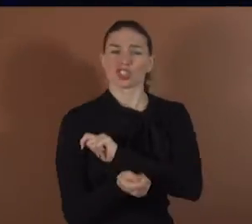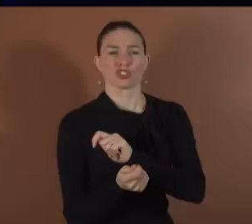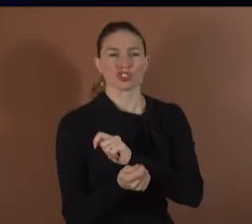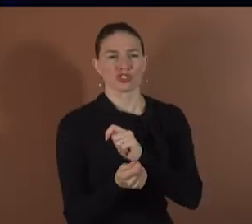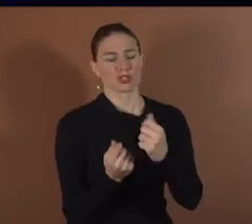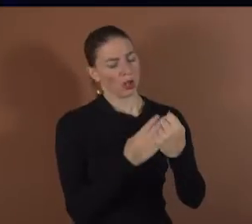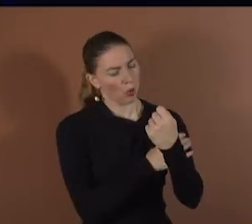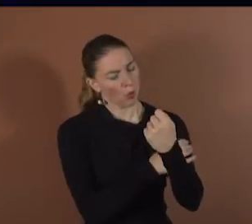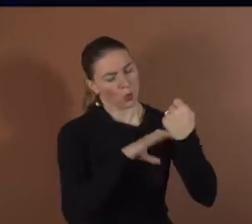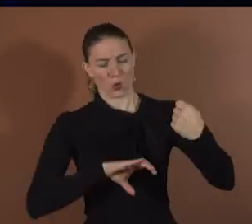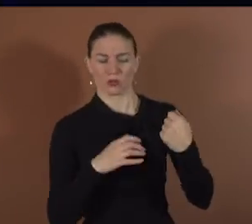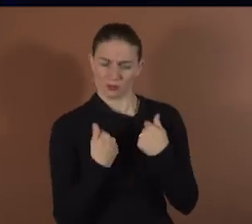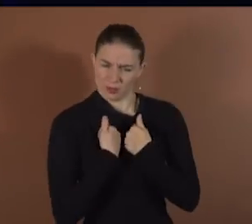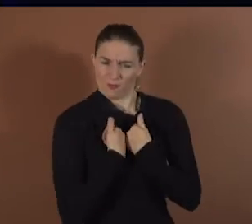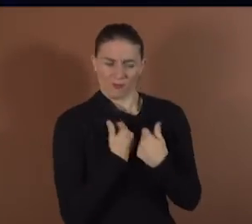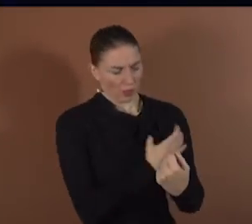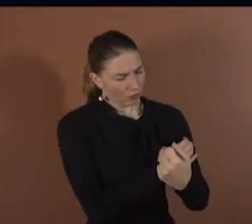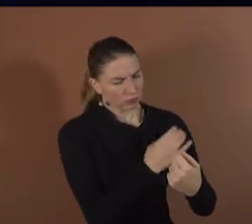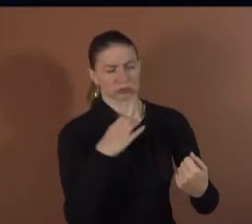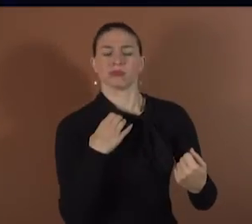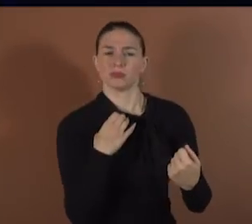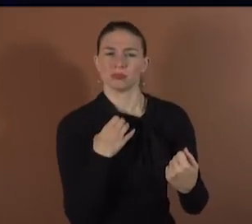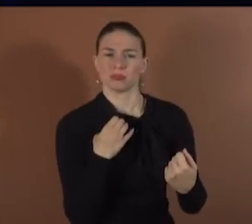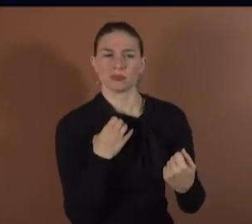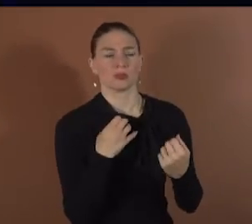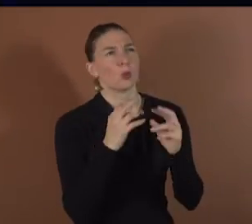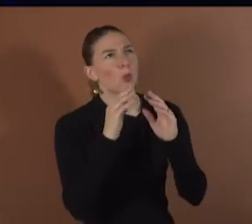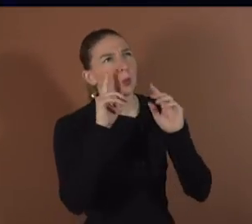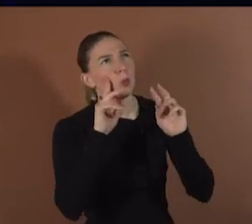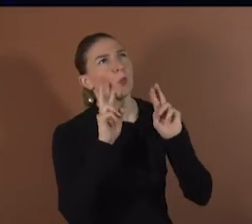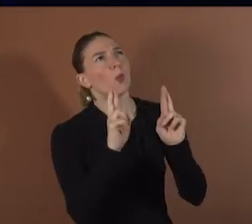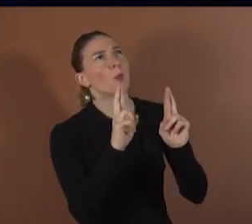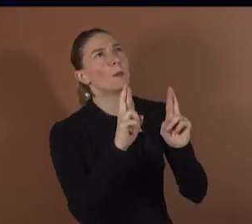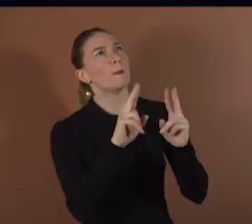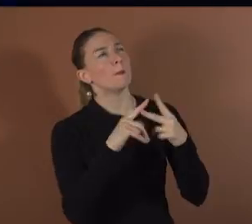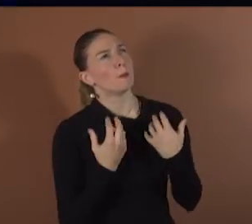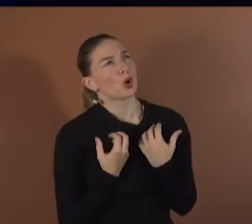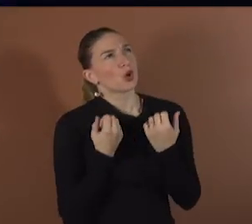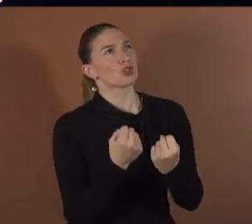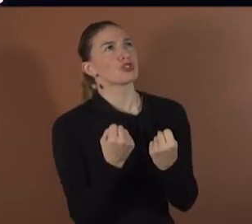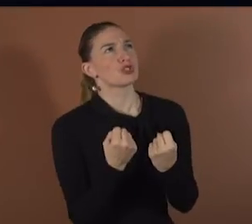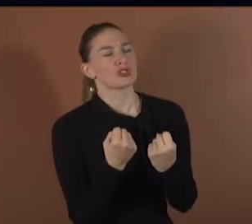and courage, however crazy hope might appear in certain contexts.